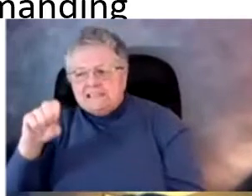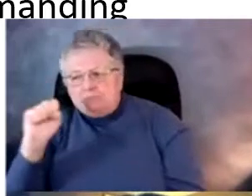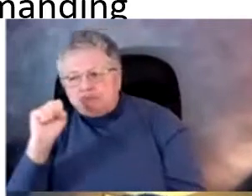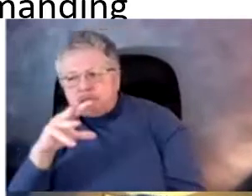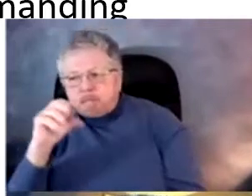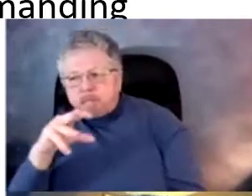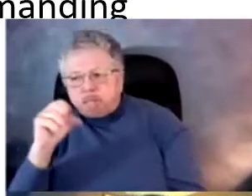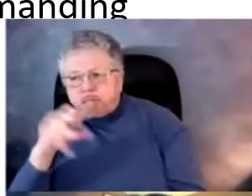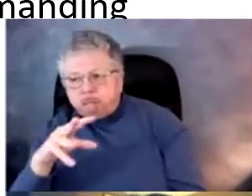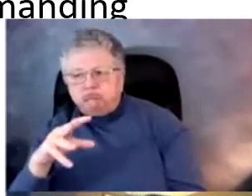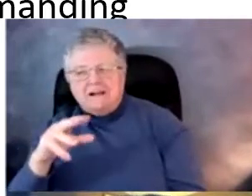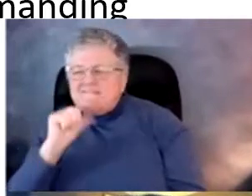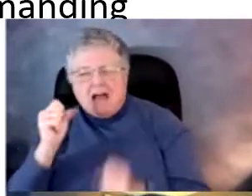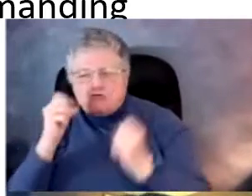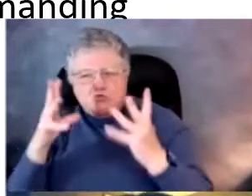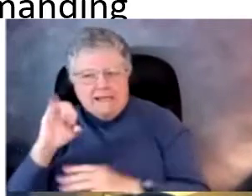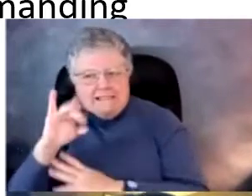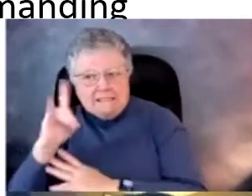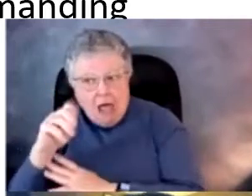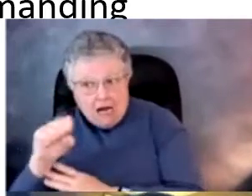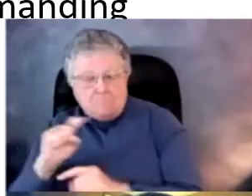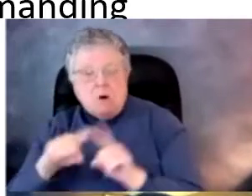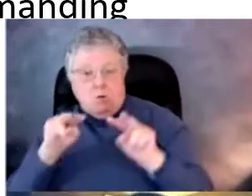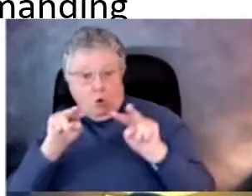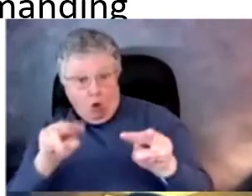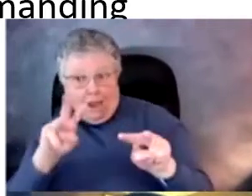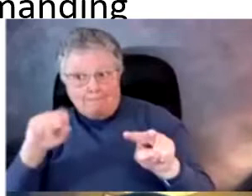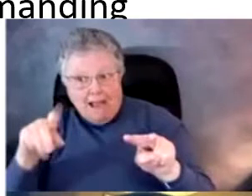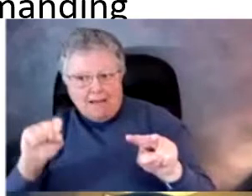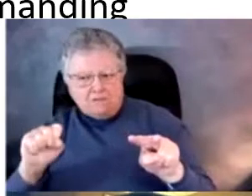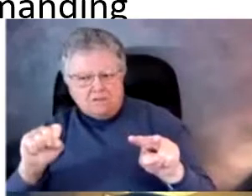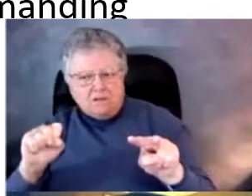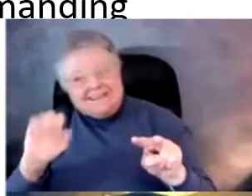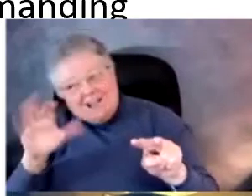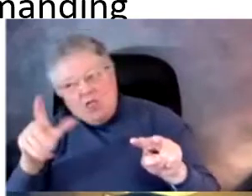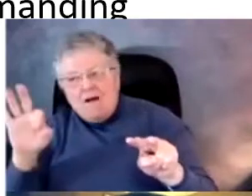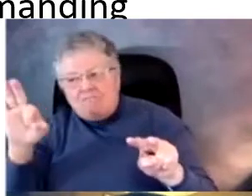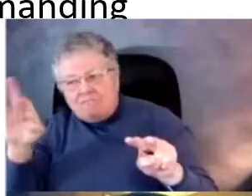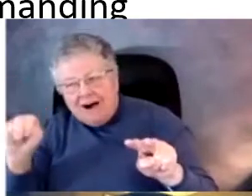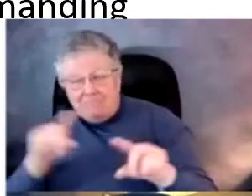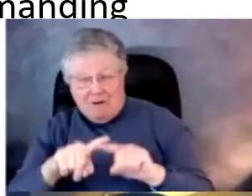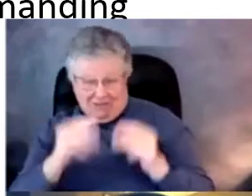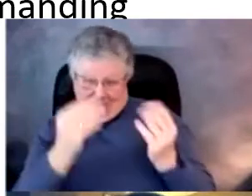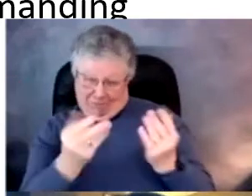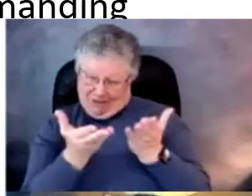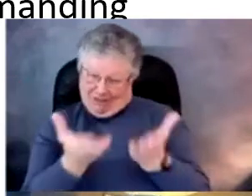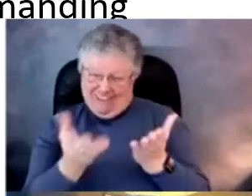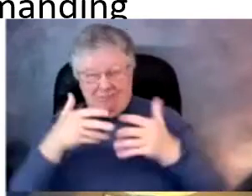some maps. So that'll be really fun. Although they're pretty depressing. So it's like fun and depressing.